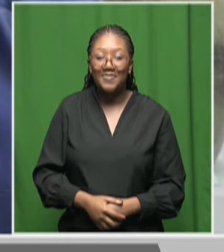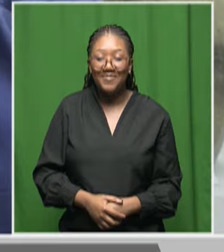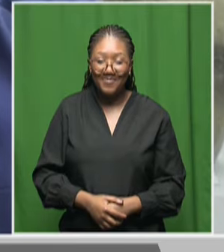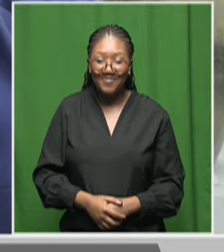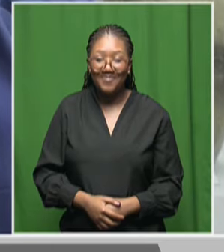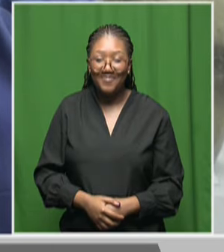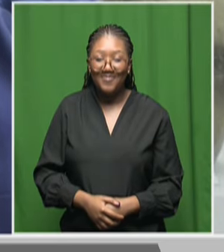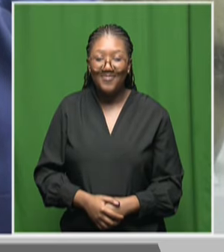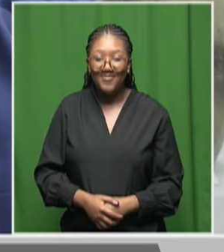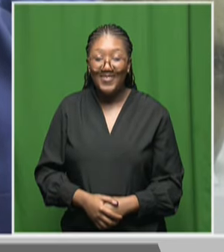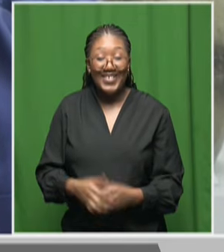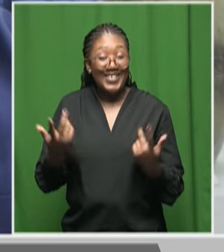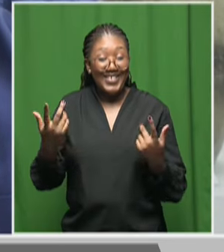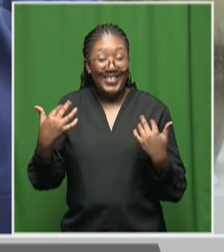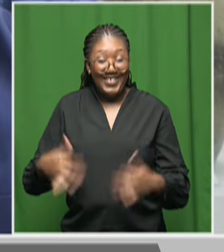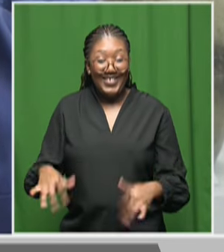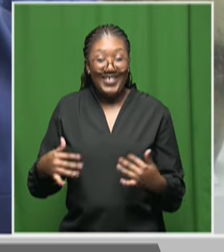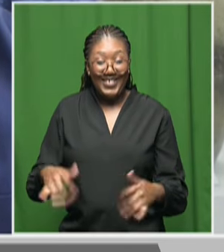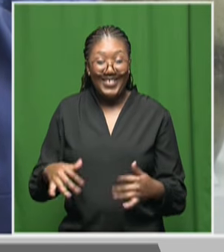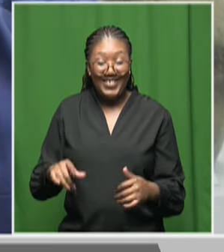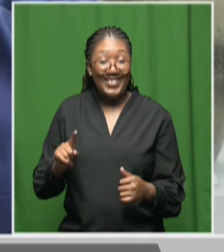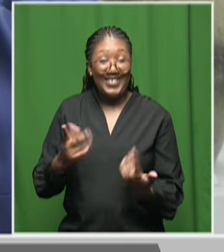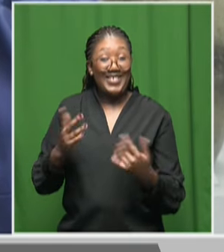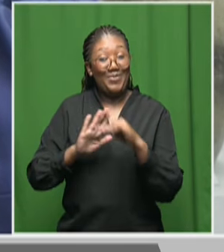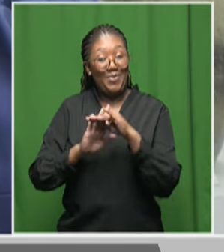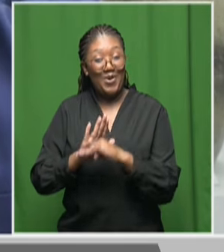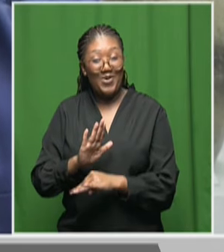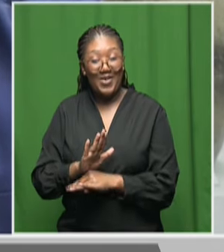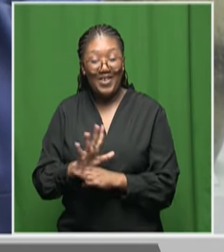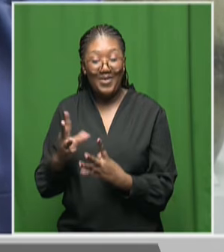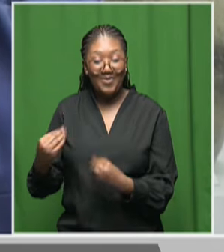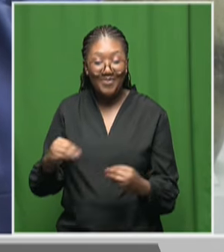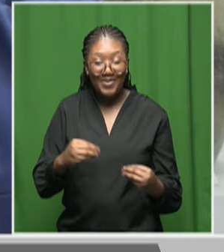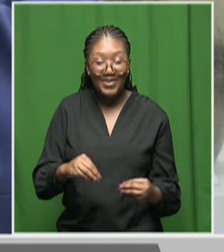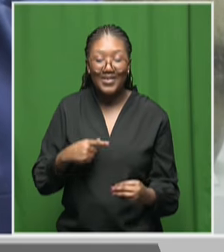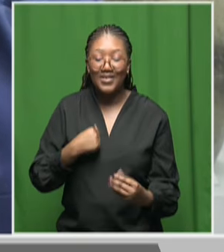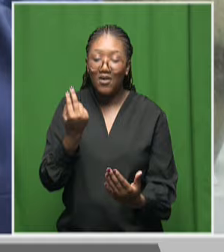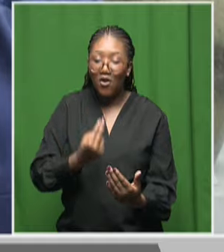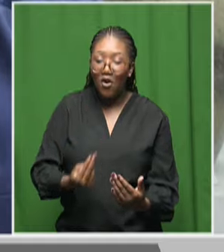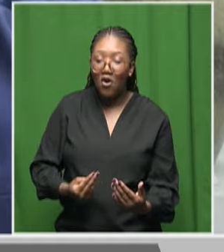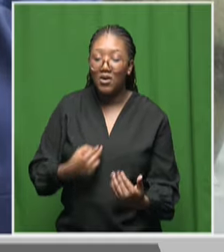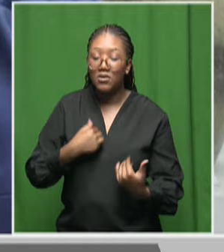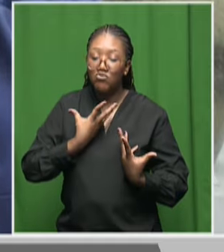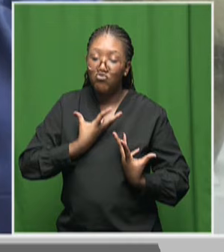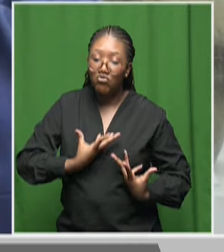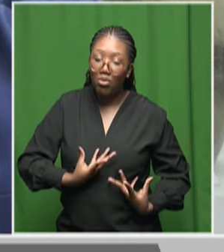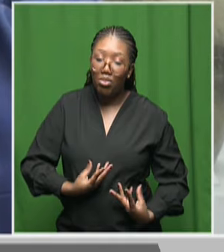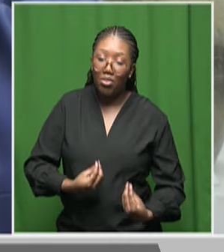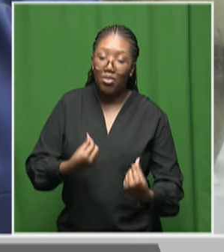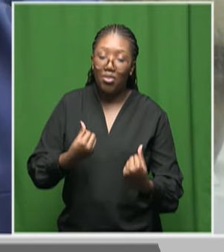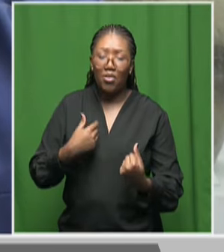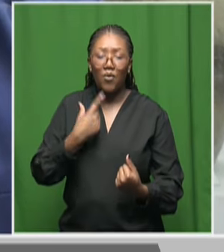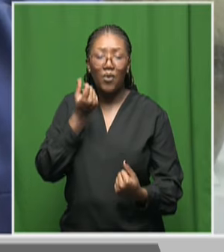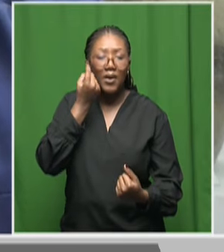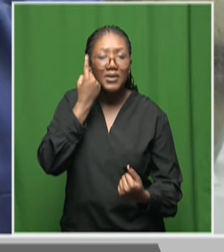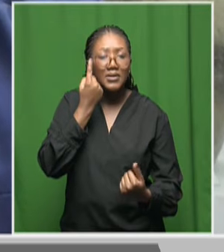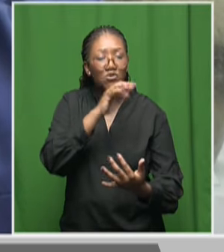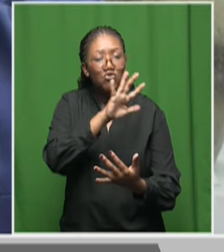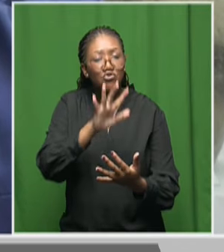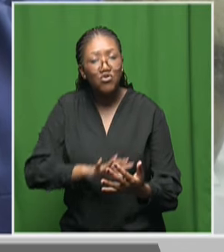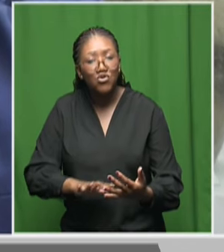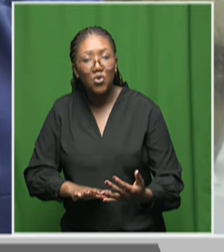so Donavan, it sounds like a jam-packed calendar there, and obviously the role of the artist just to help us heal and understand what's happening around us and